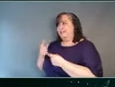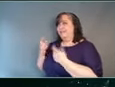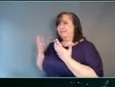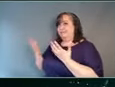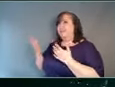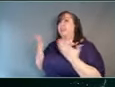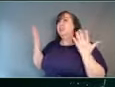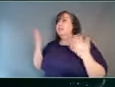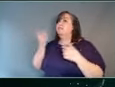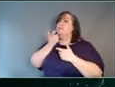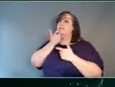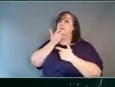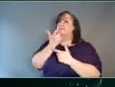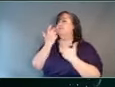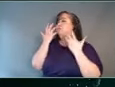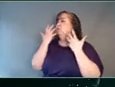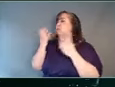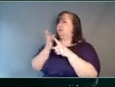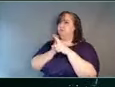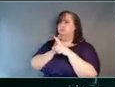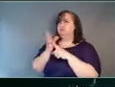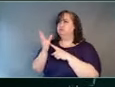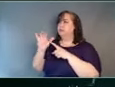to pursue a career similar to your own?